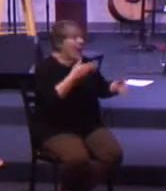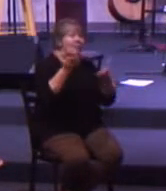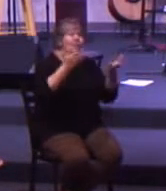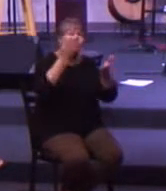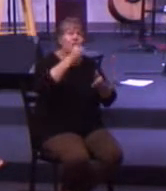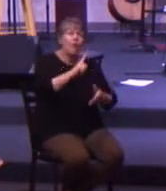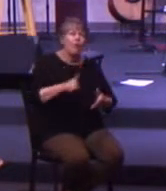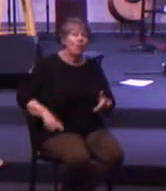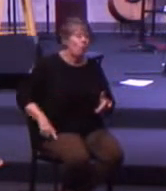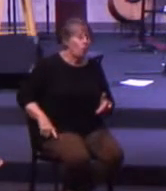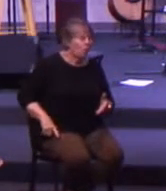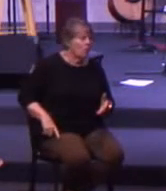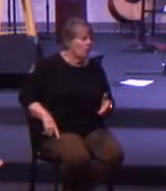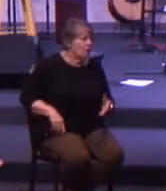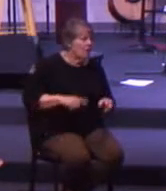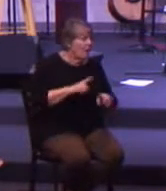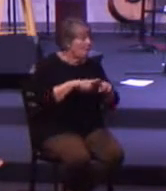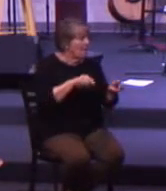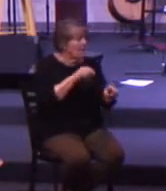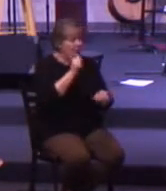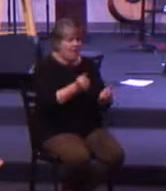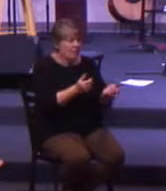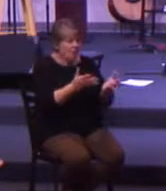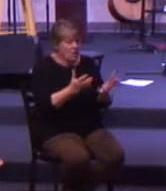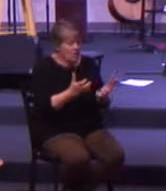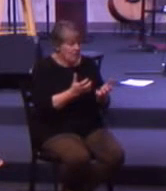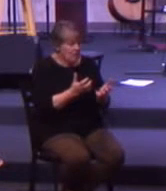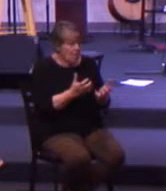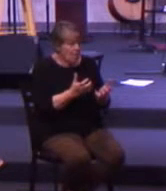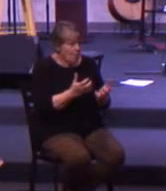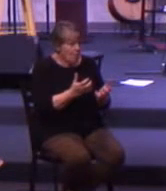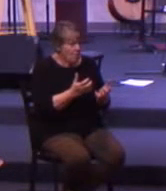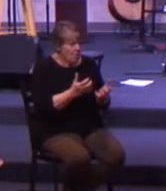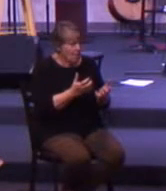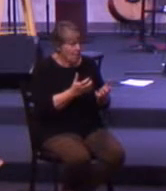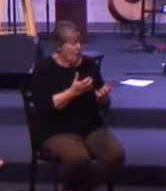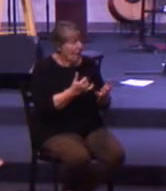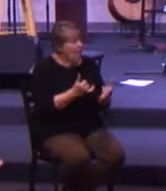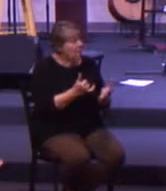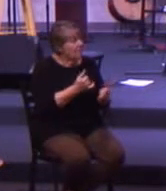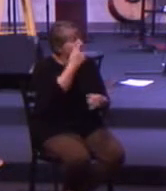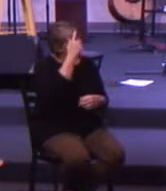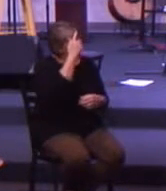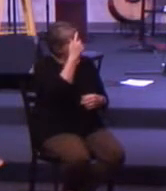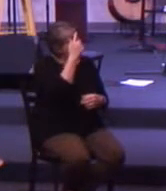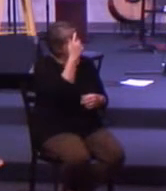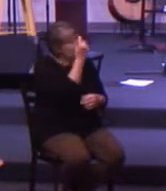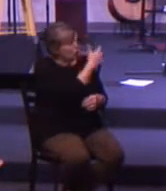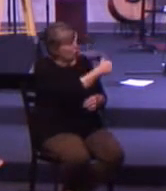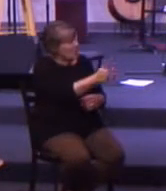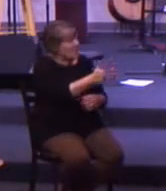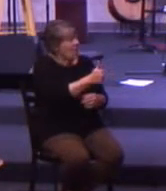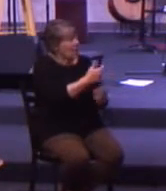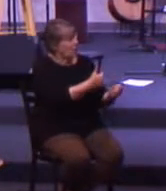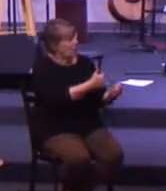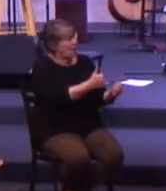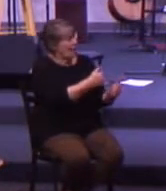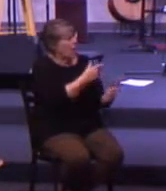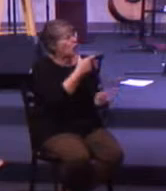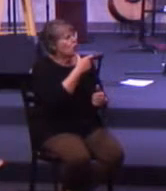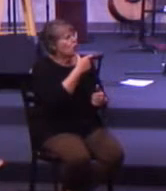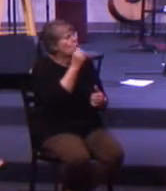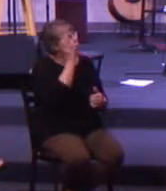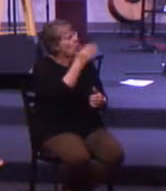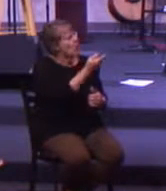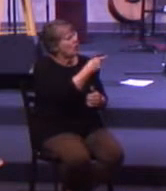for yourselves this day whom you will serve. But as for me and my household,